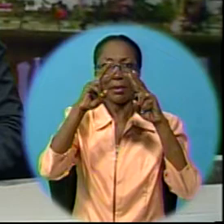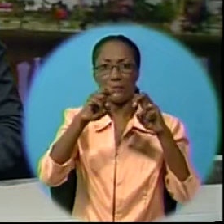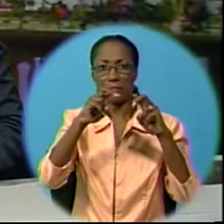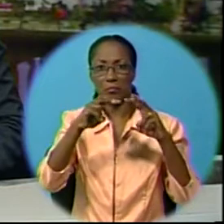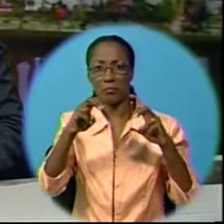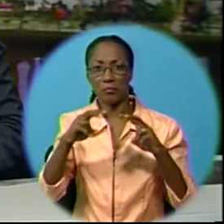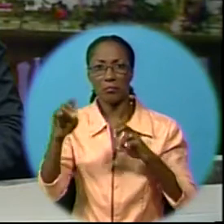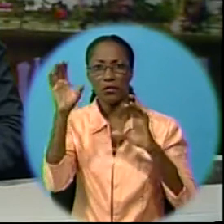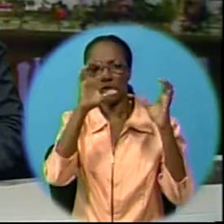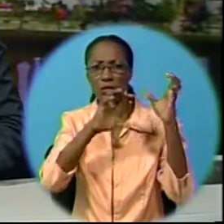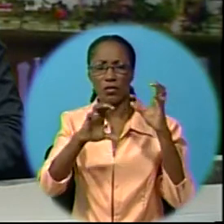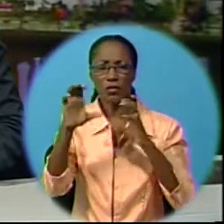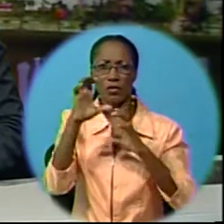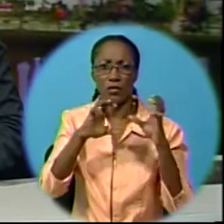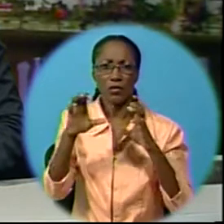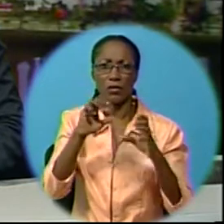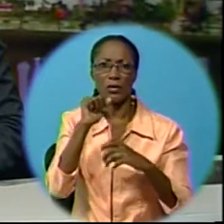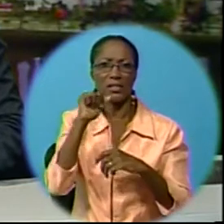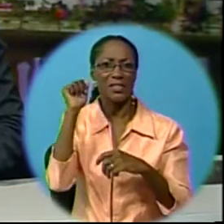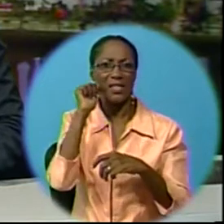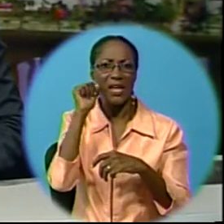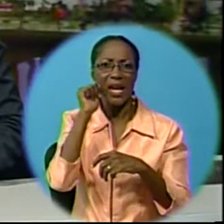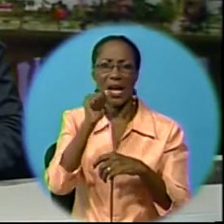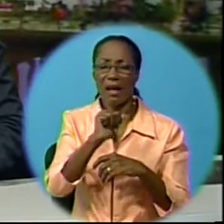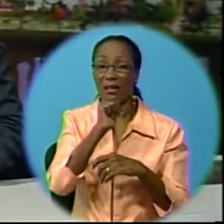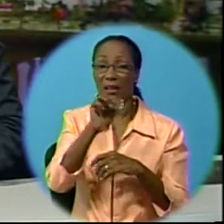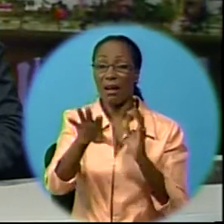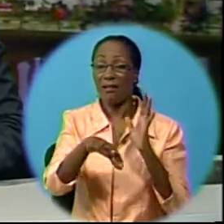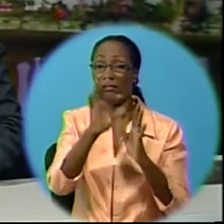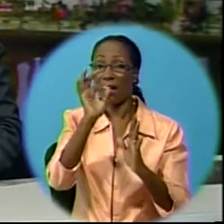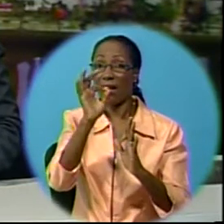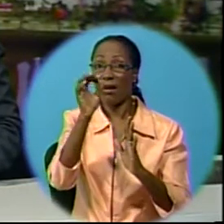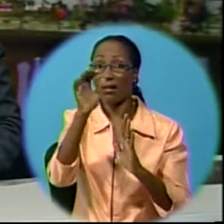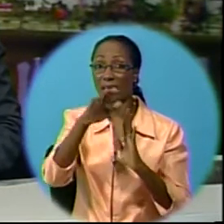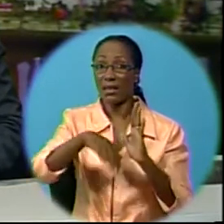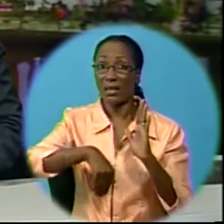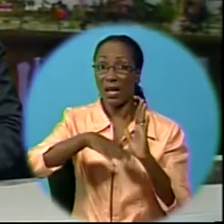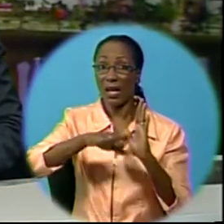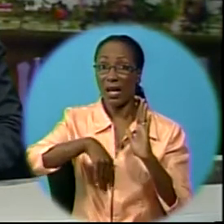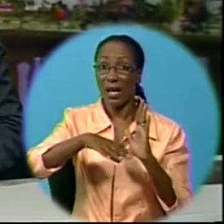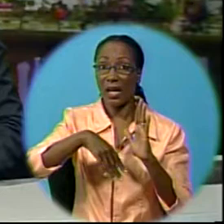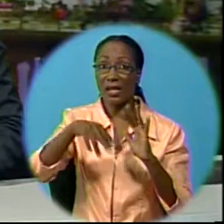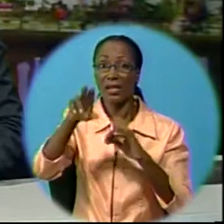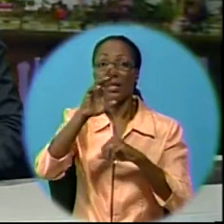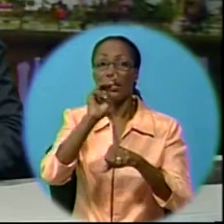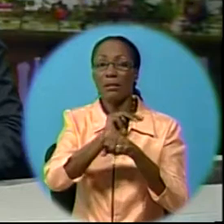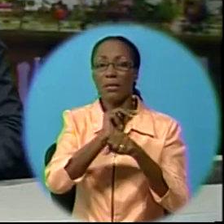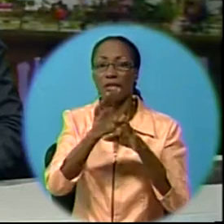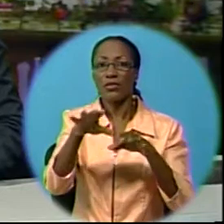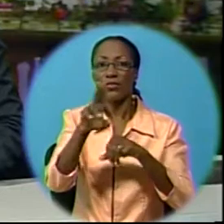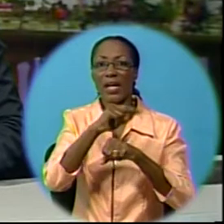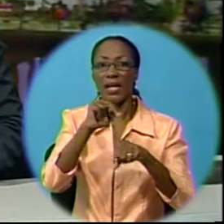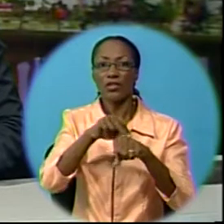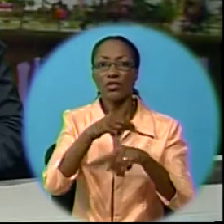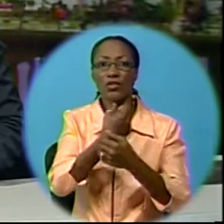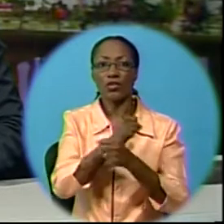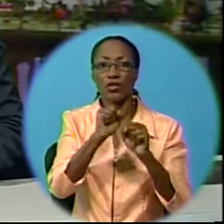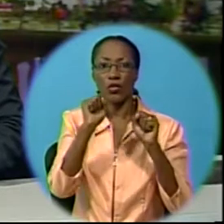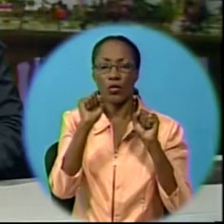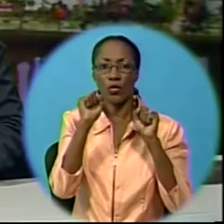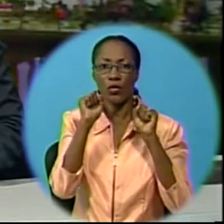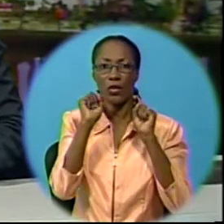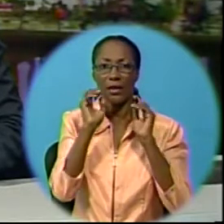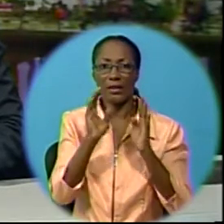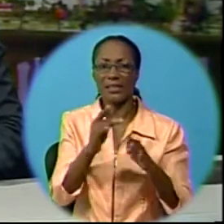several areas yesterday with no success. A statement issued by that country's Ministry of National Security said that the detainees were